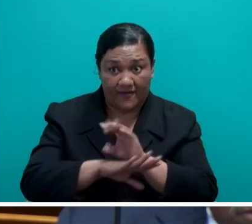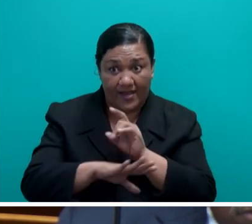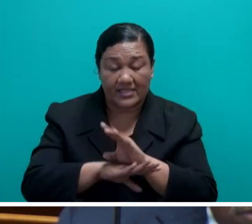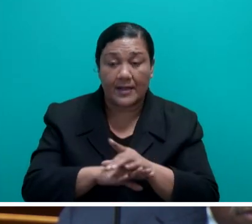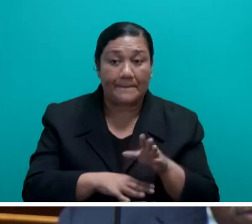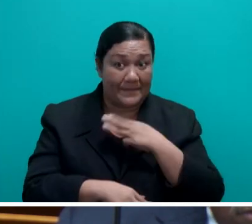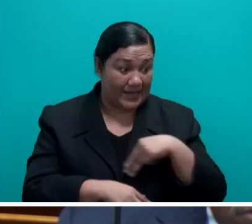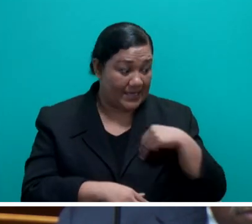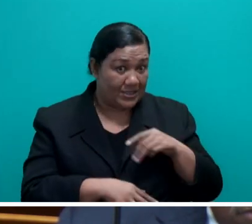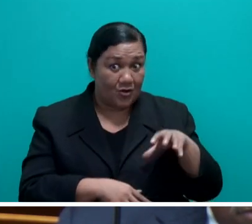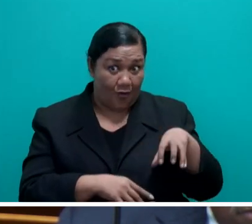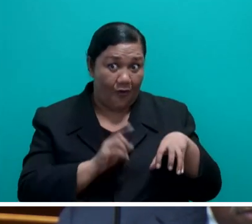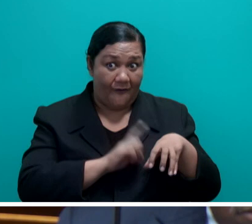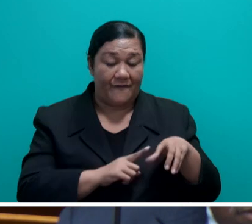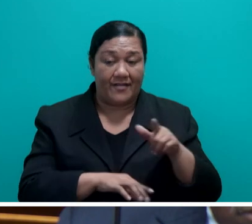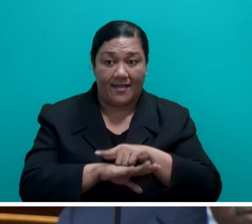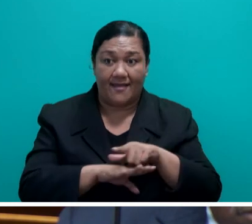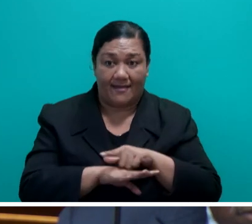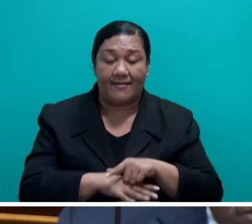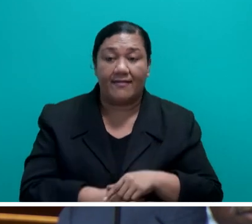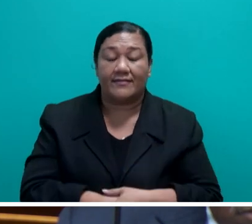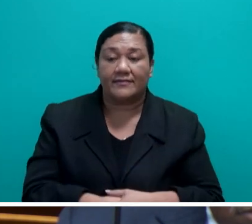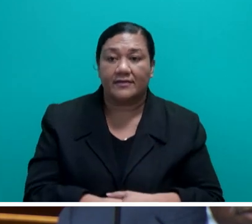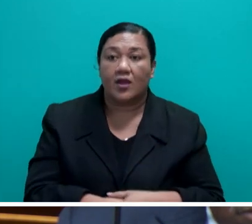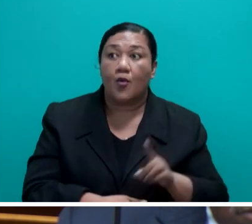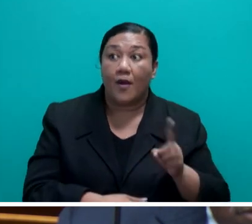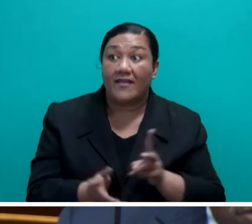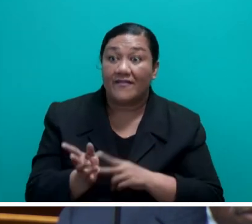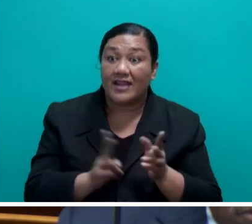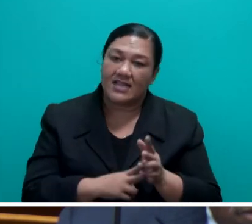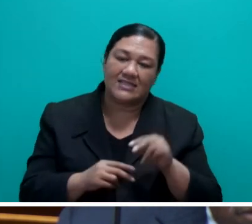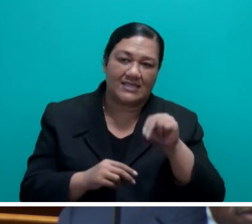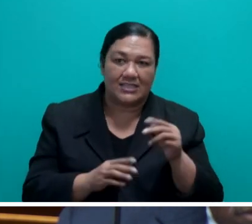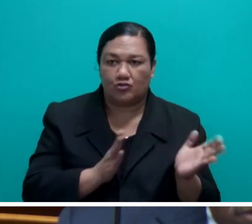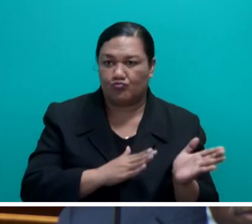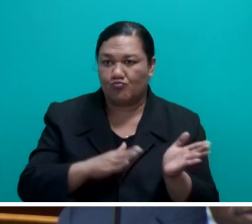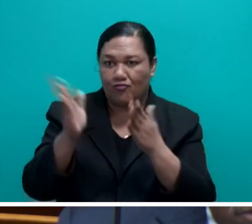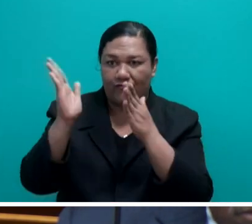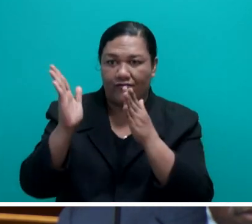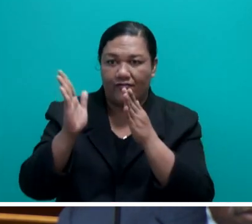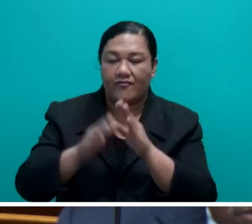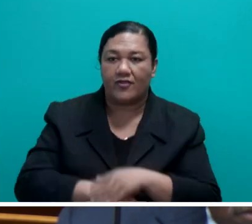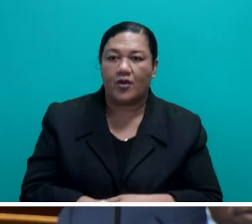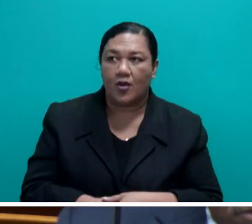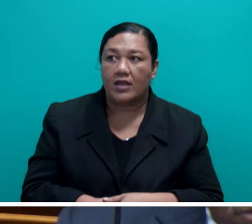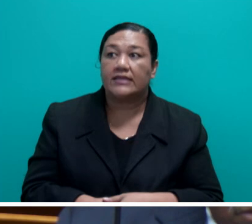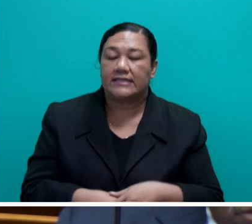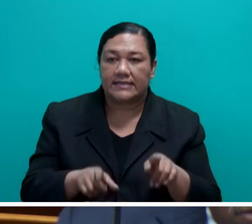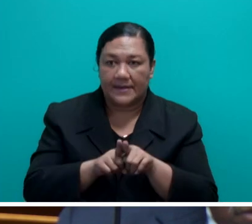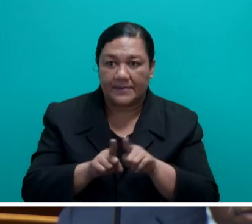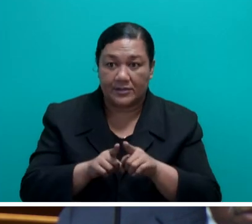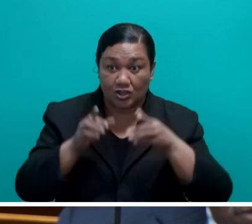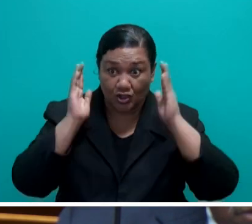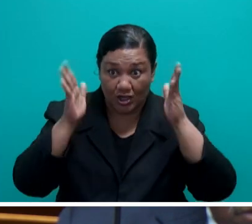Lands and Mineral Resources, the villagers of Nabavatu had to relocate to the Riketi Assemblies of God church compound, which